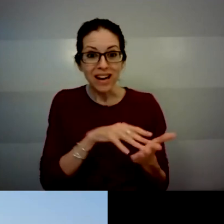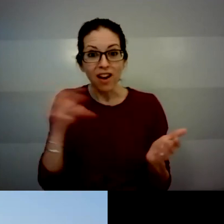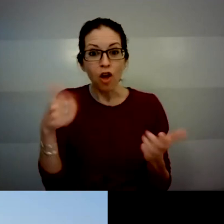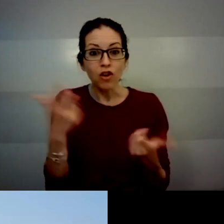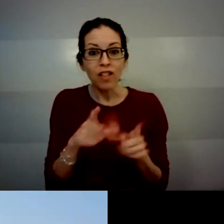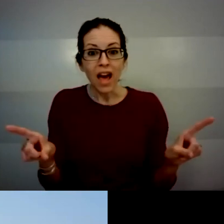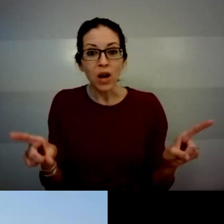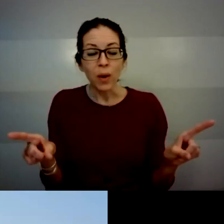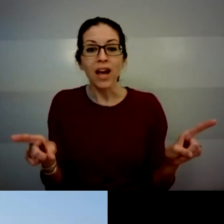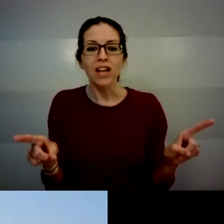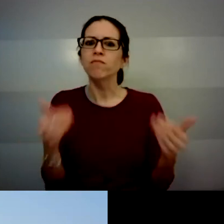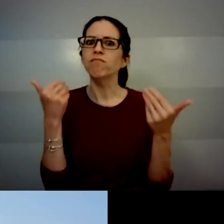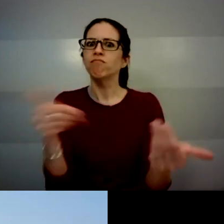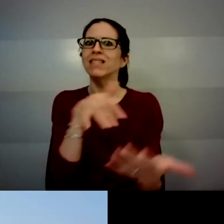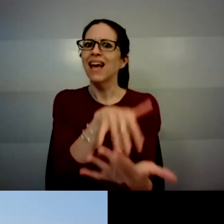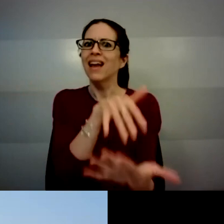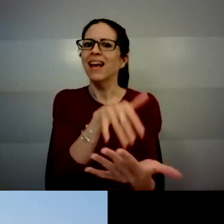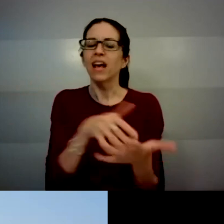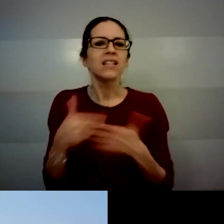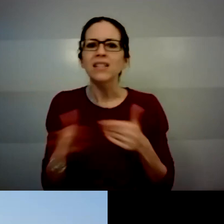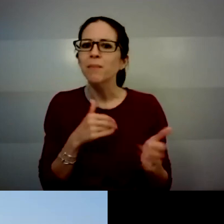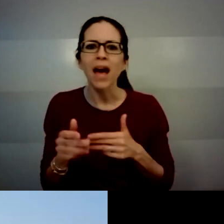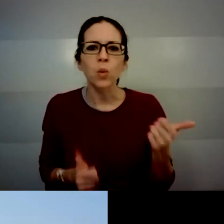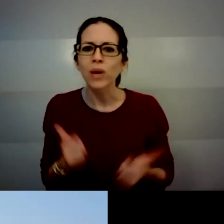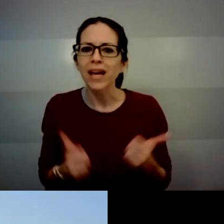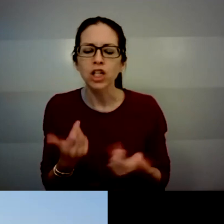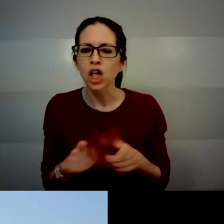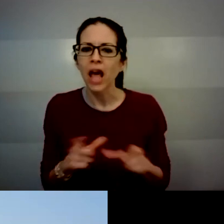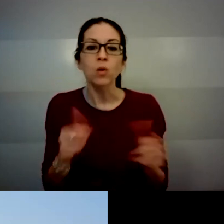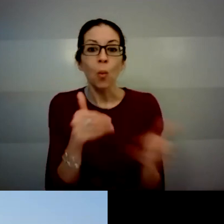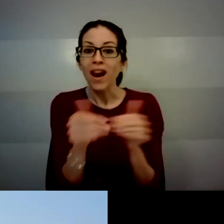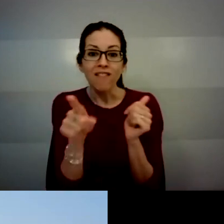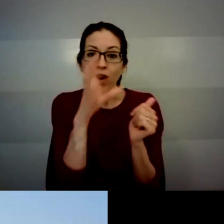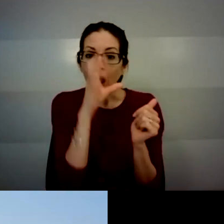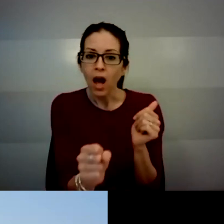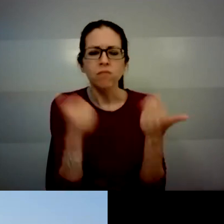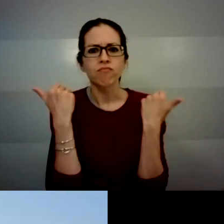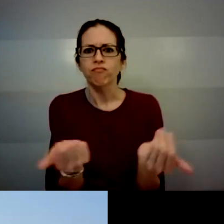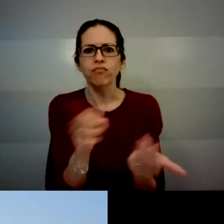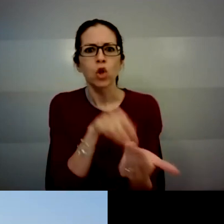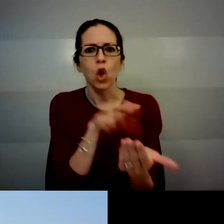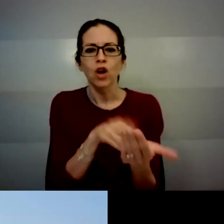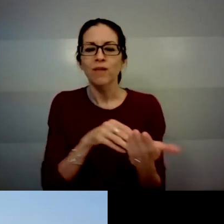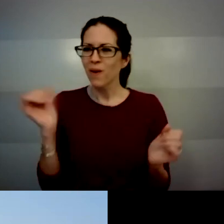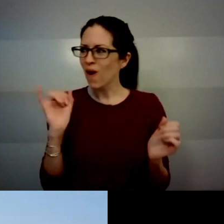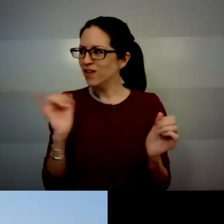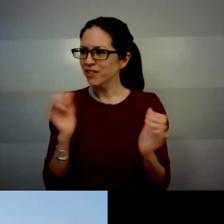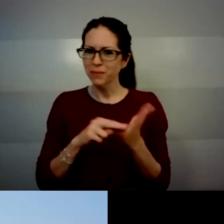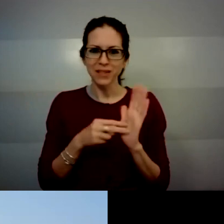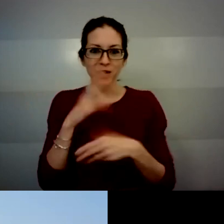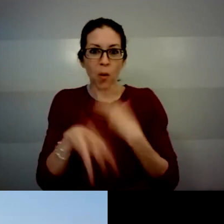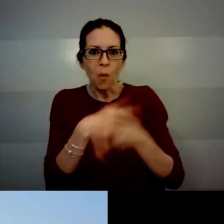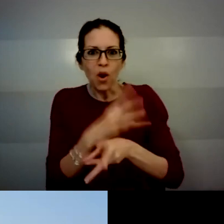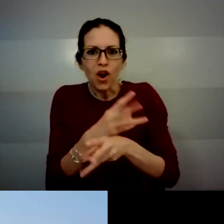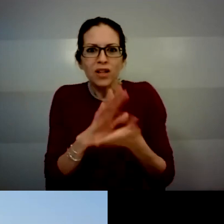language, study that language, no matter what language it is, whatever language is of interest to you. And it also makes the world more accessible to